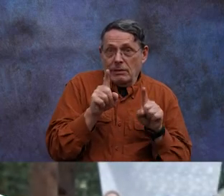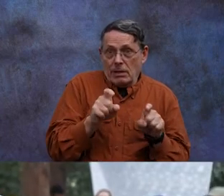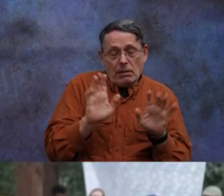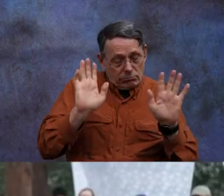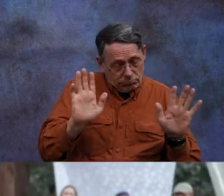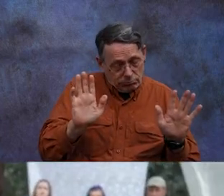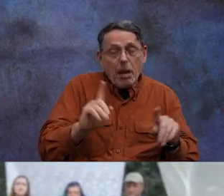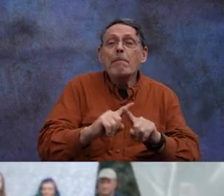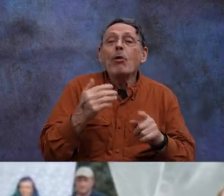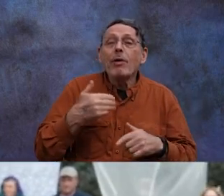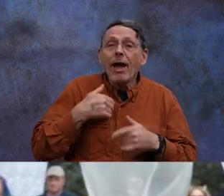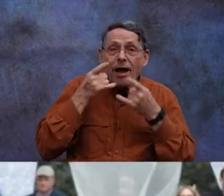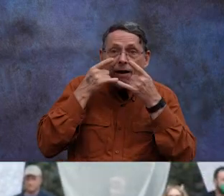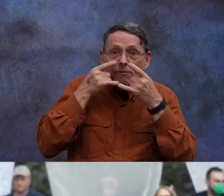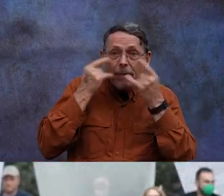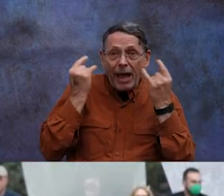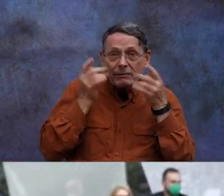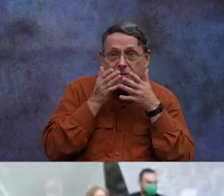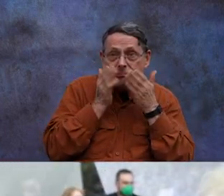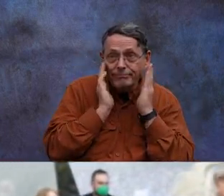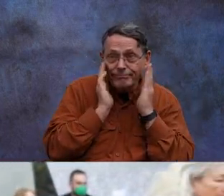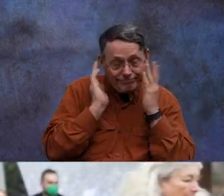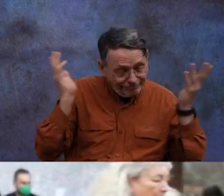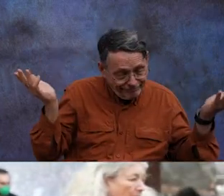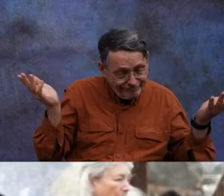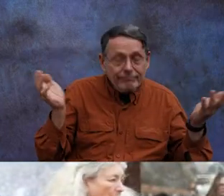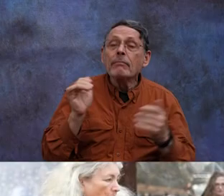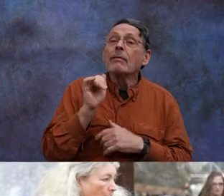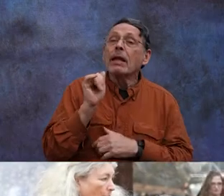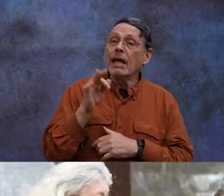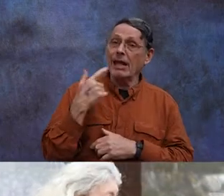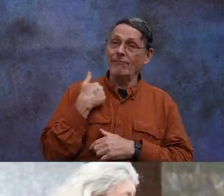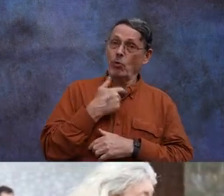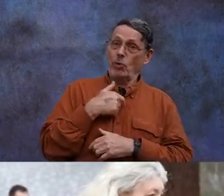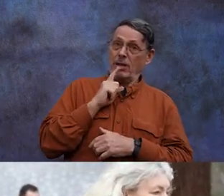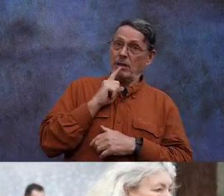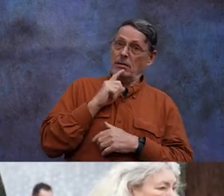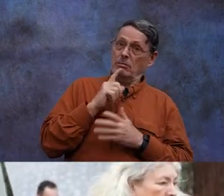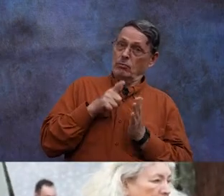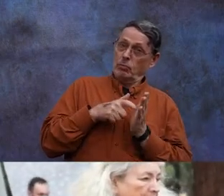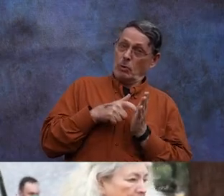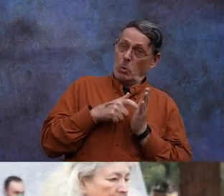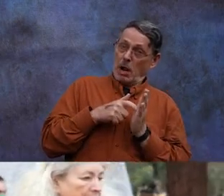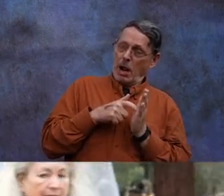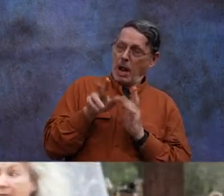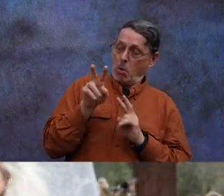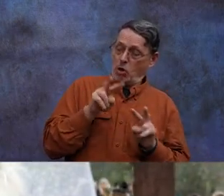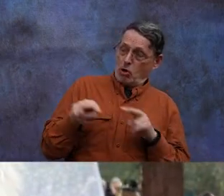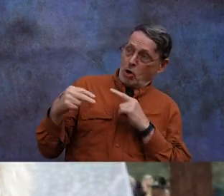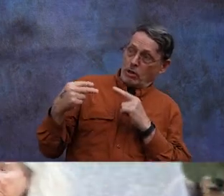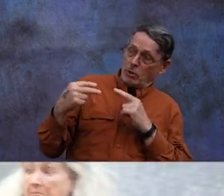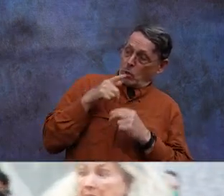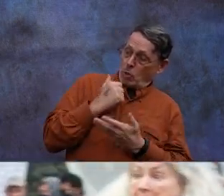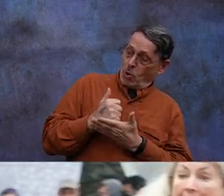have masks. So, if we are requiring, and I'm going to look at her who